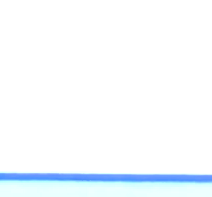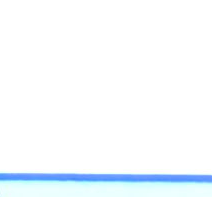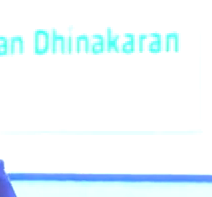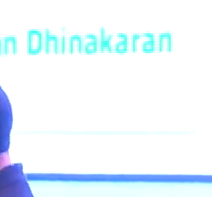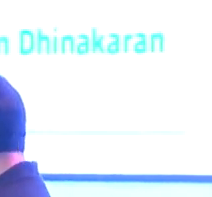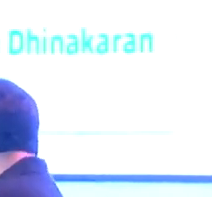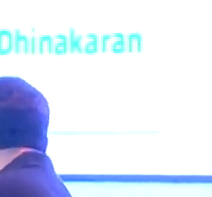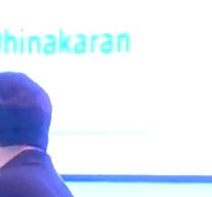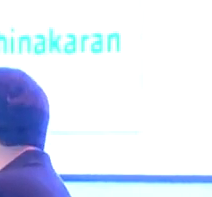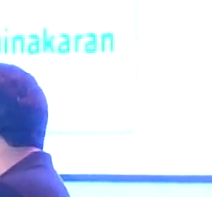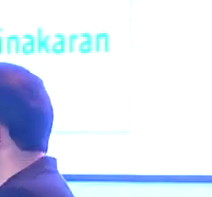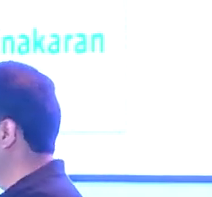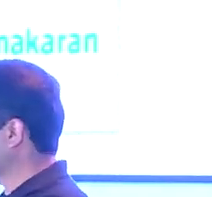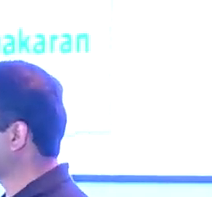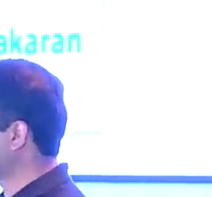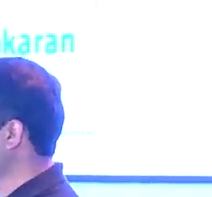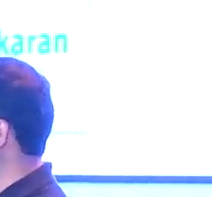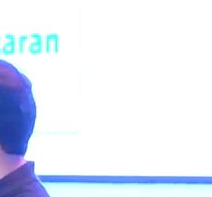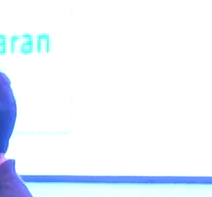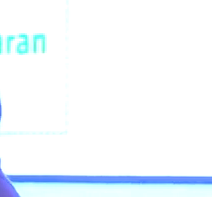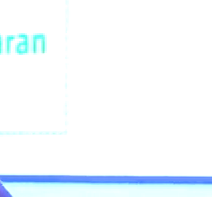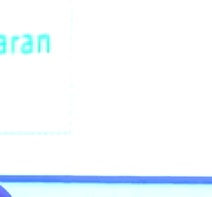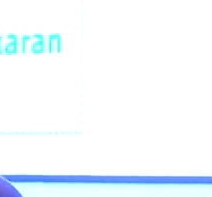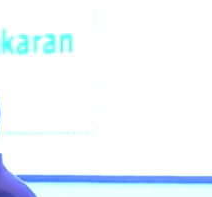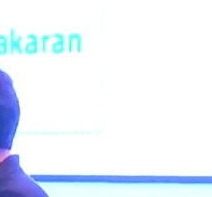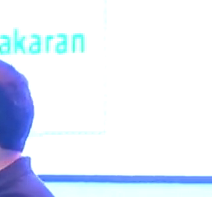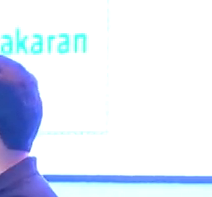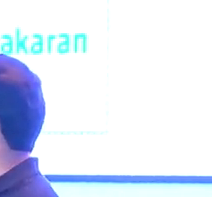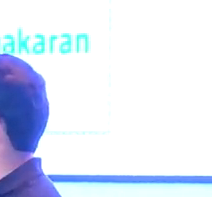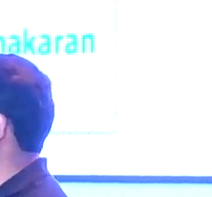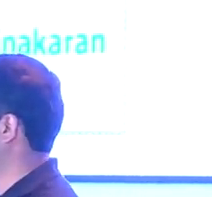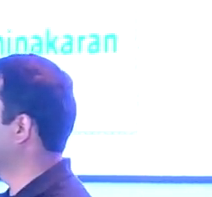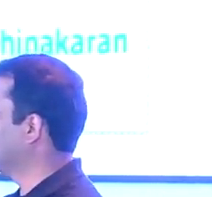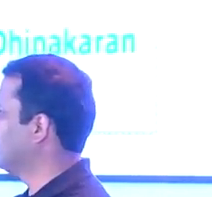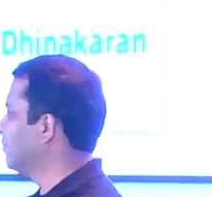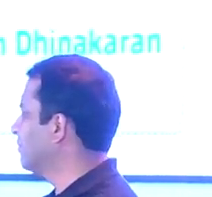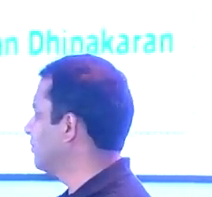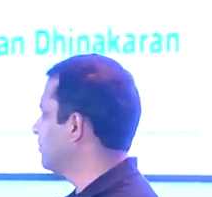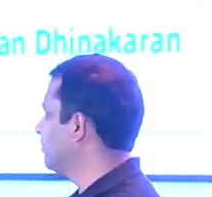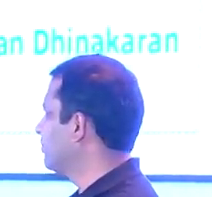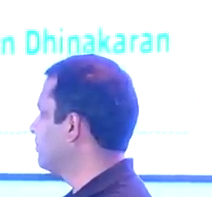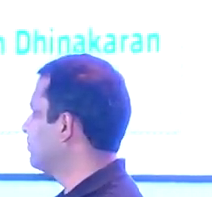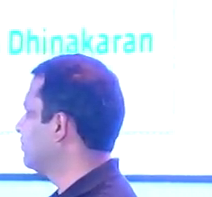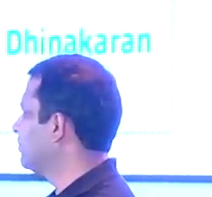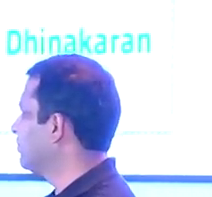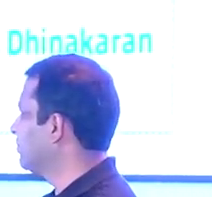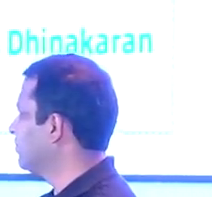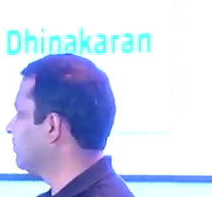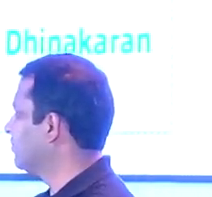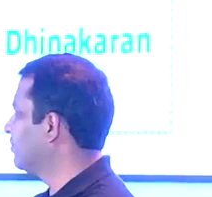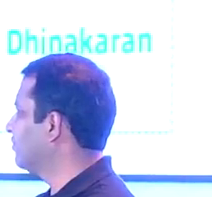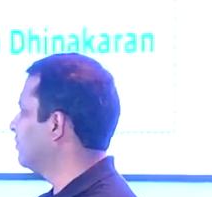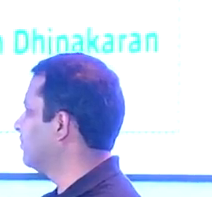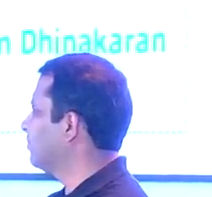he has built this fabulous visual guide called No Bedsores, and it's a guide which creates awareness about bedsores for people who are